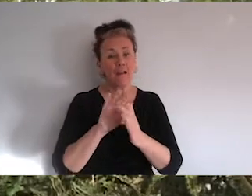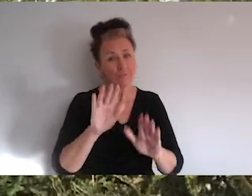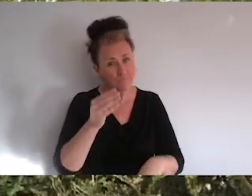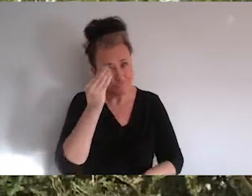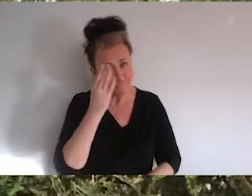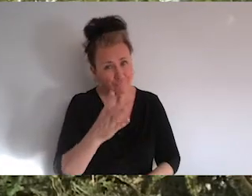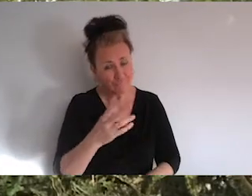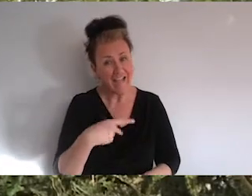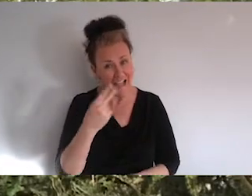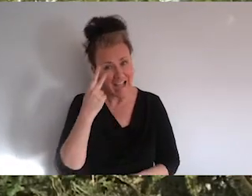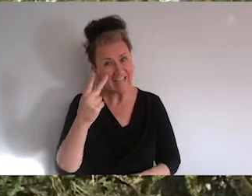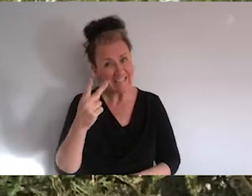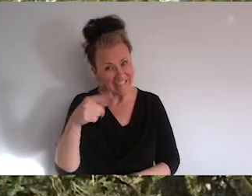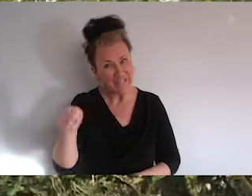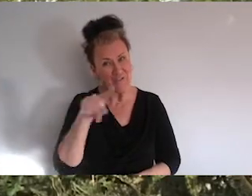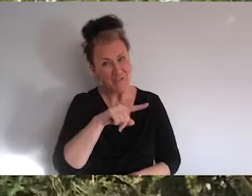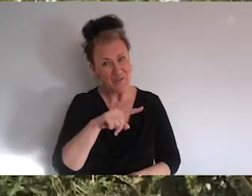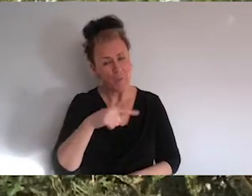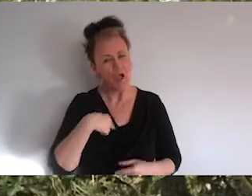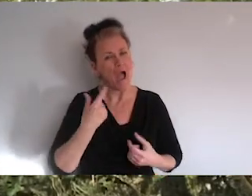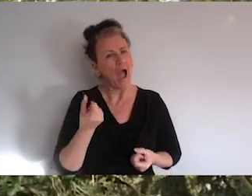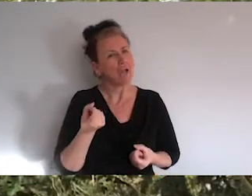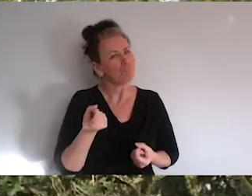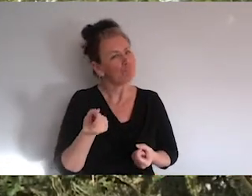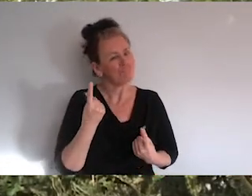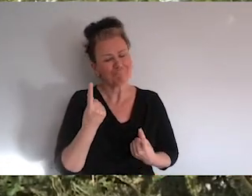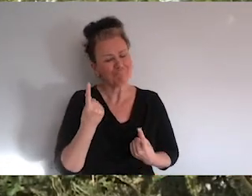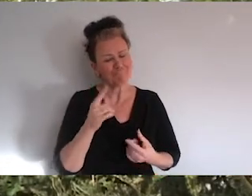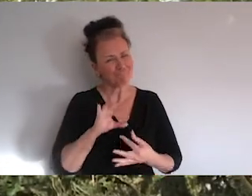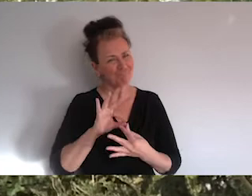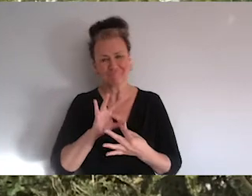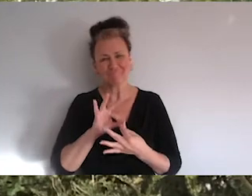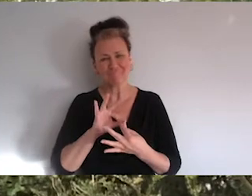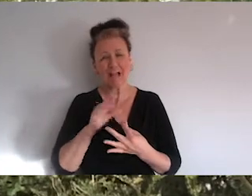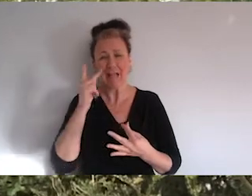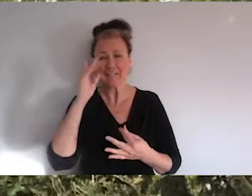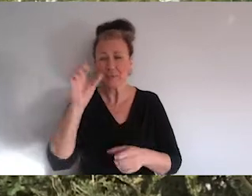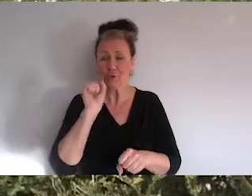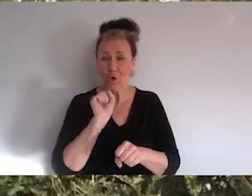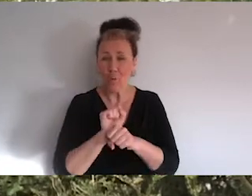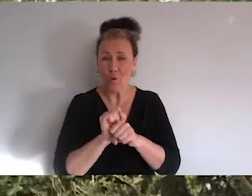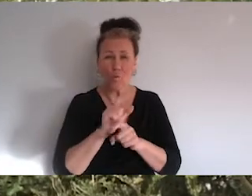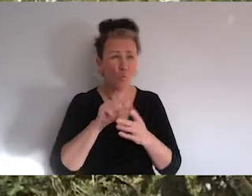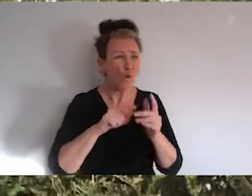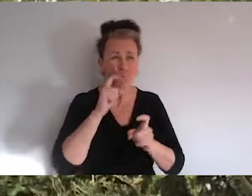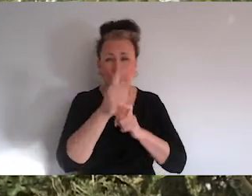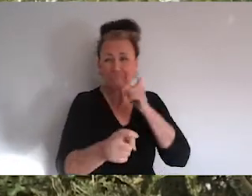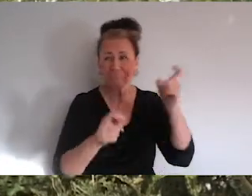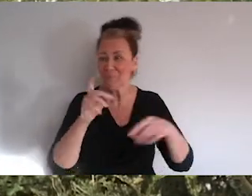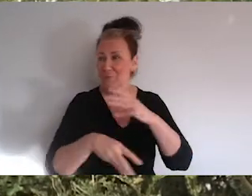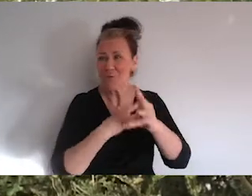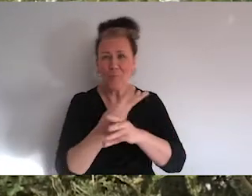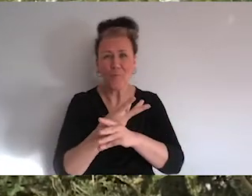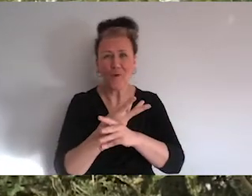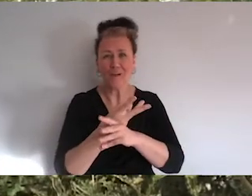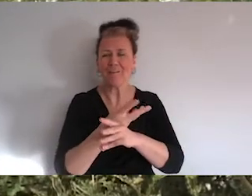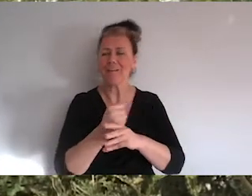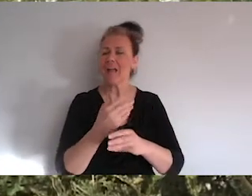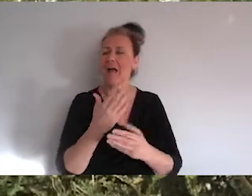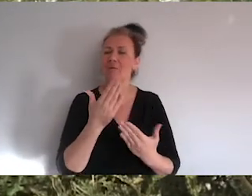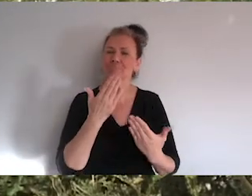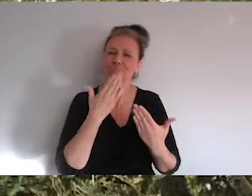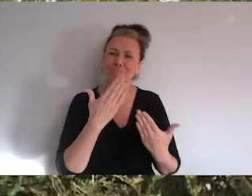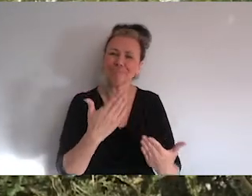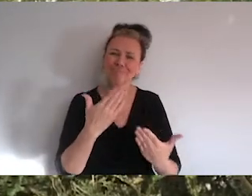congratulations. I see you. Even though we're not in the same room, I see you. I see the work you're doing in the world, and I